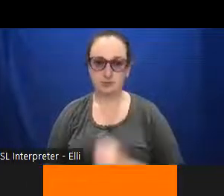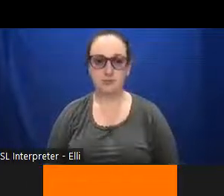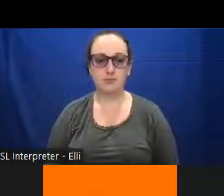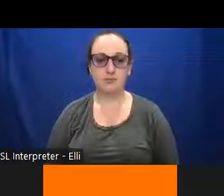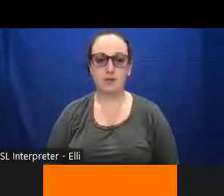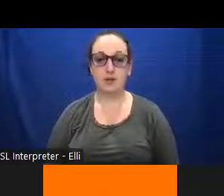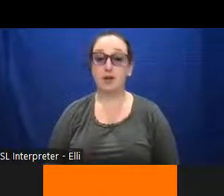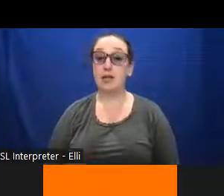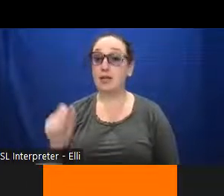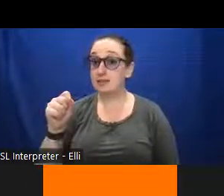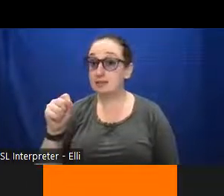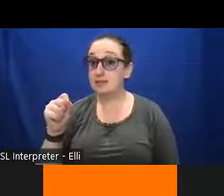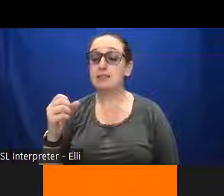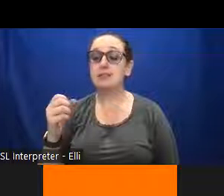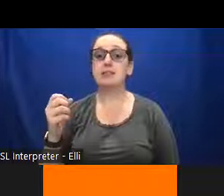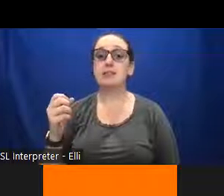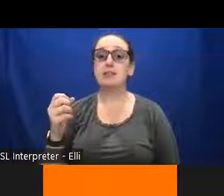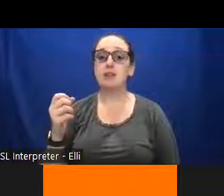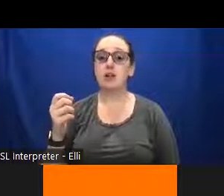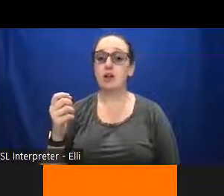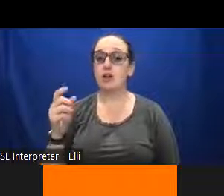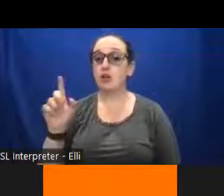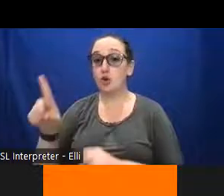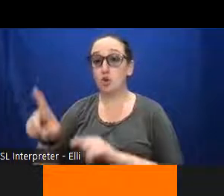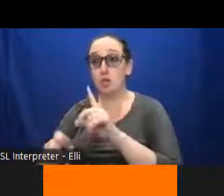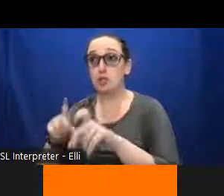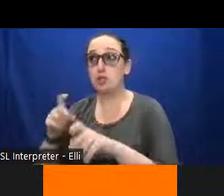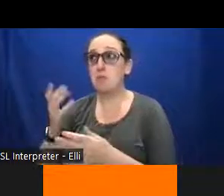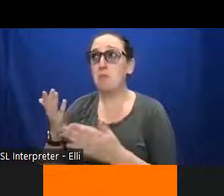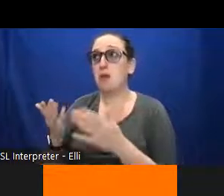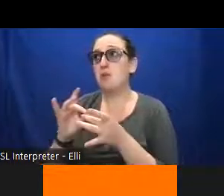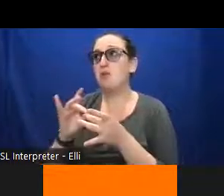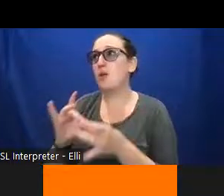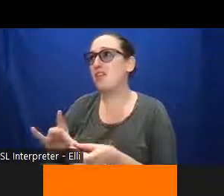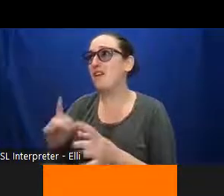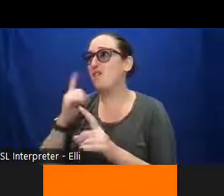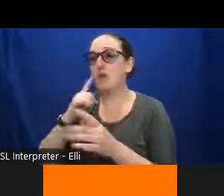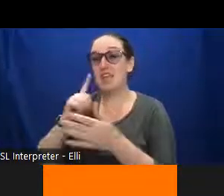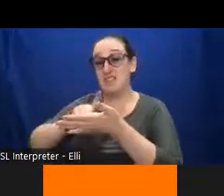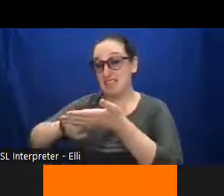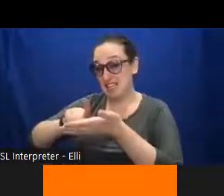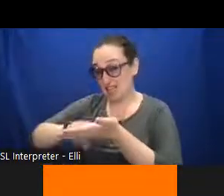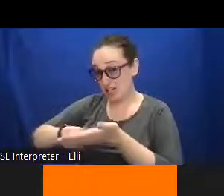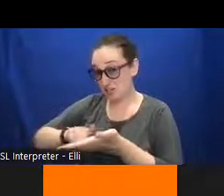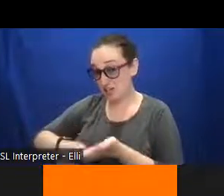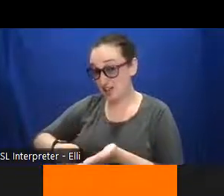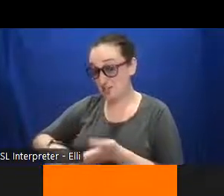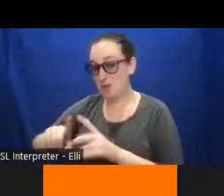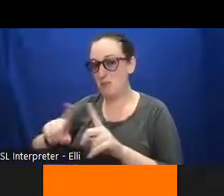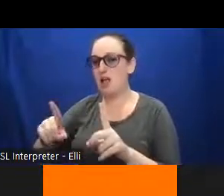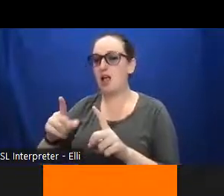And while those questions may in fact be relevant to an investigation, the ways in which